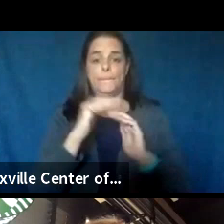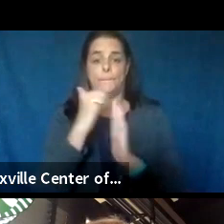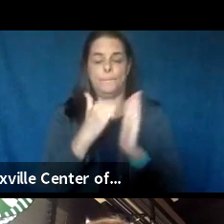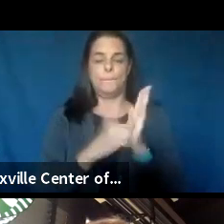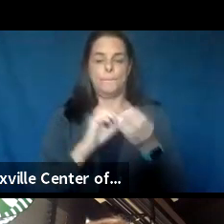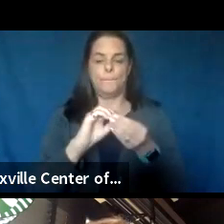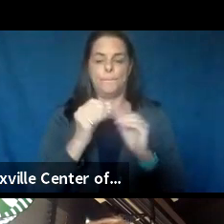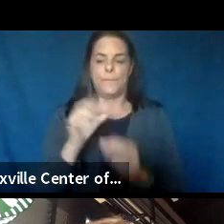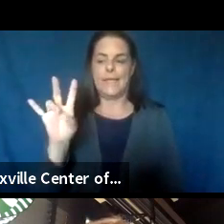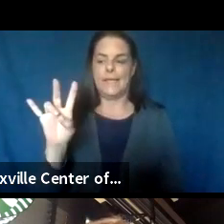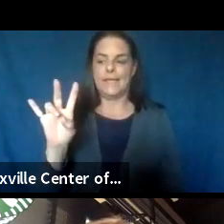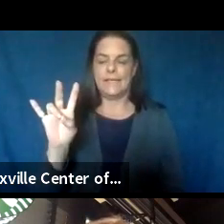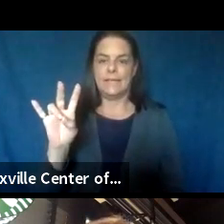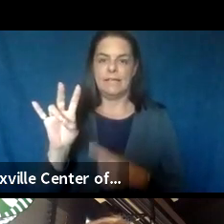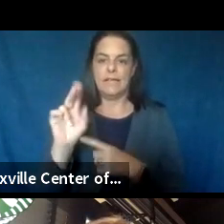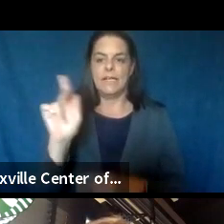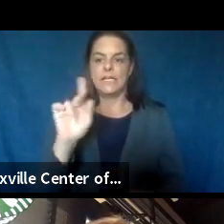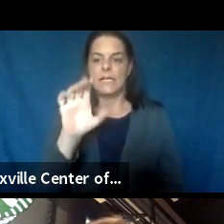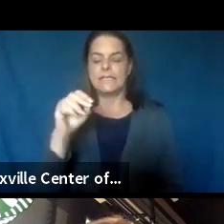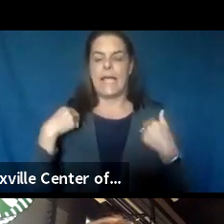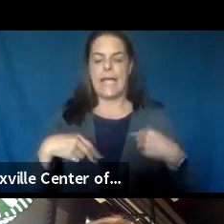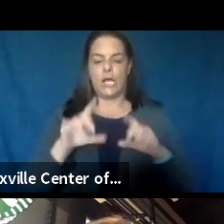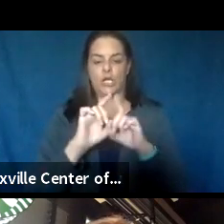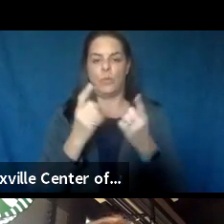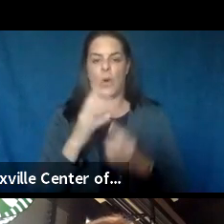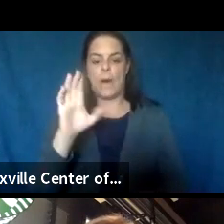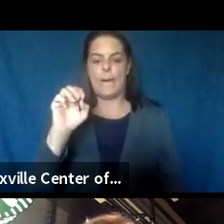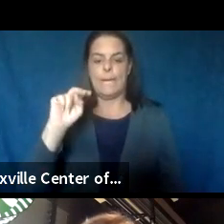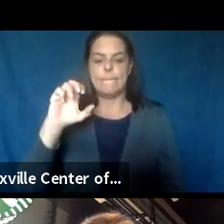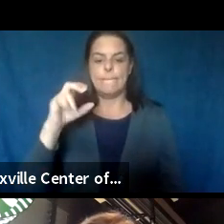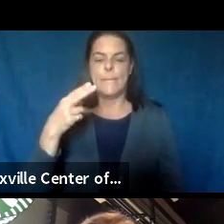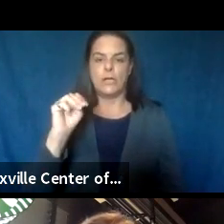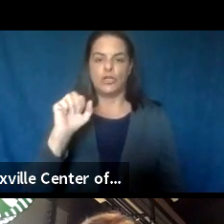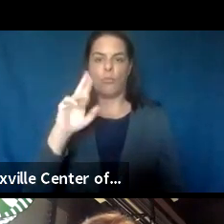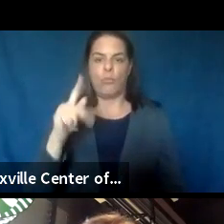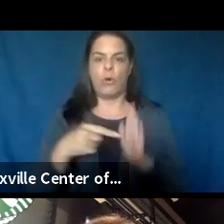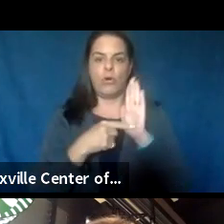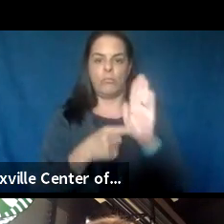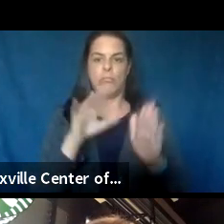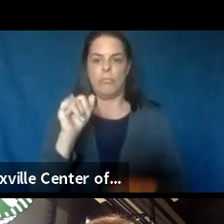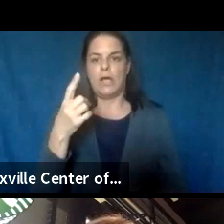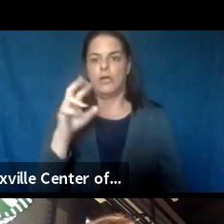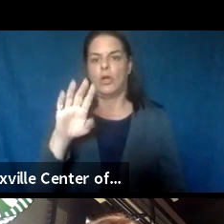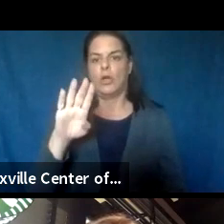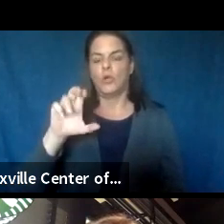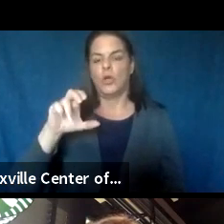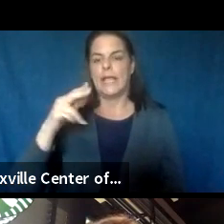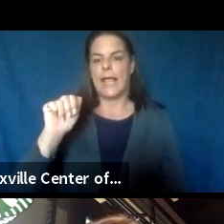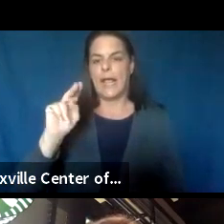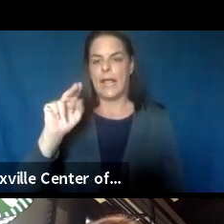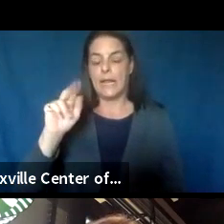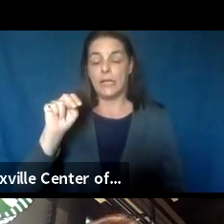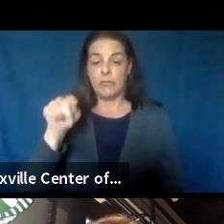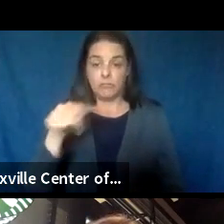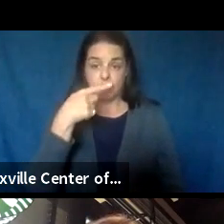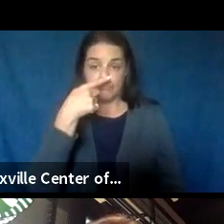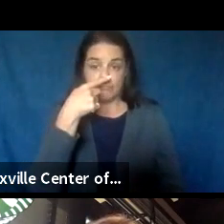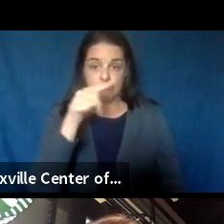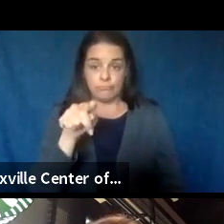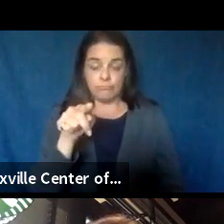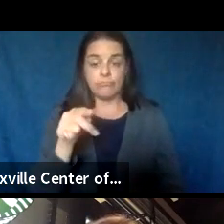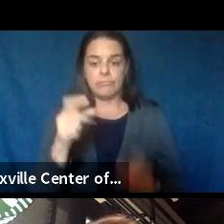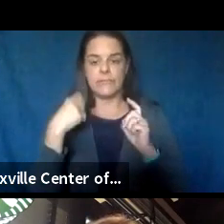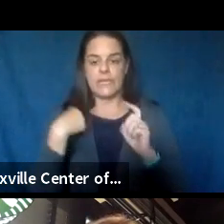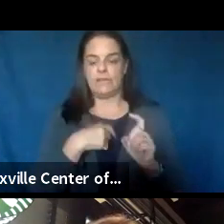number 7, which is the Knox County Health Department benchmark presentation by Dr. Buchanan. So Dr. Buchanan, if you will give us